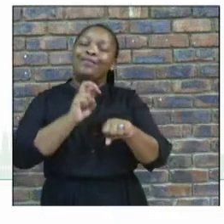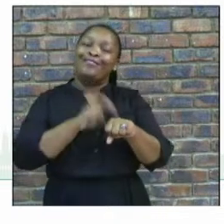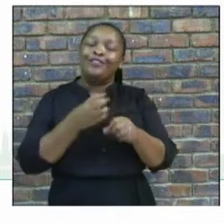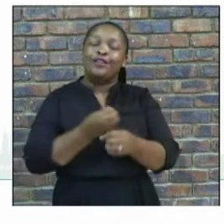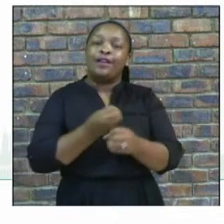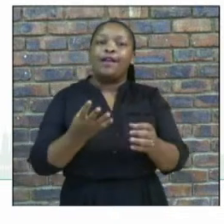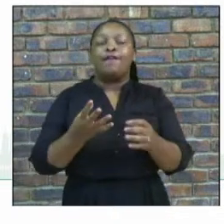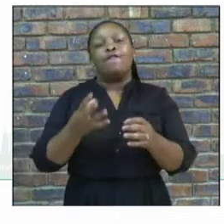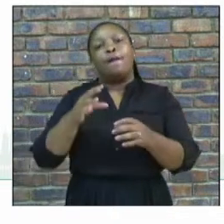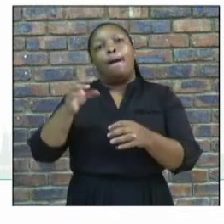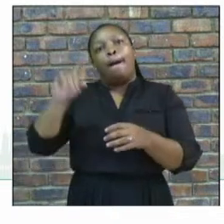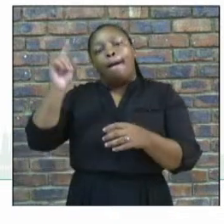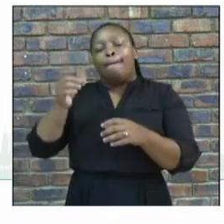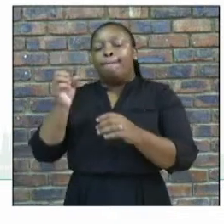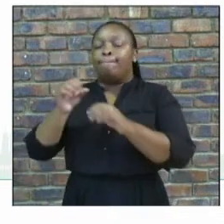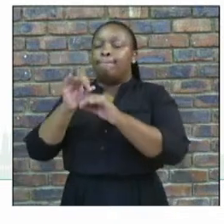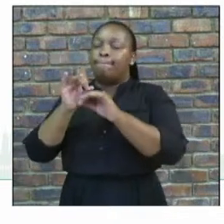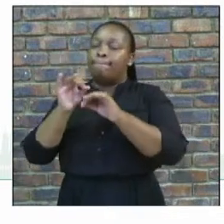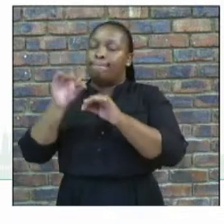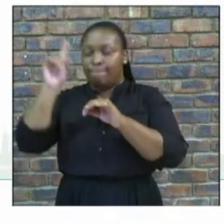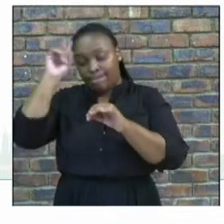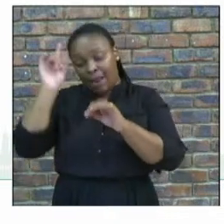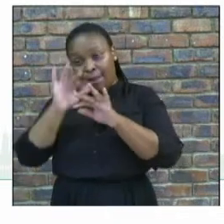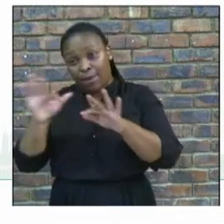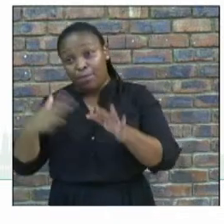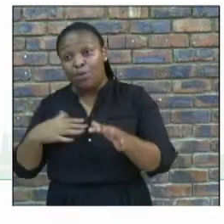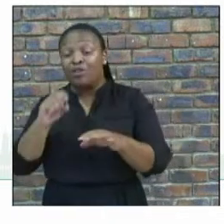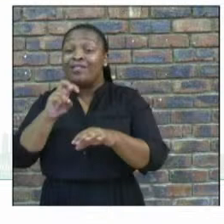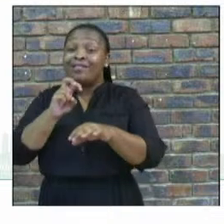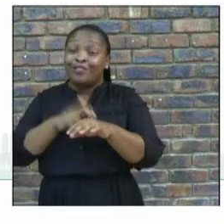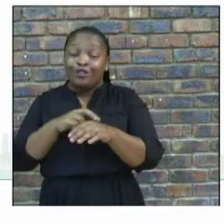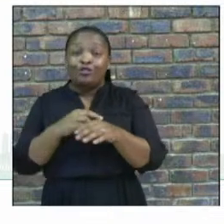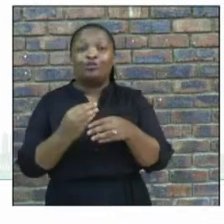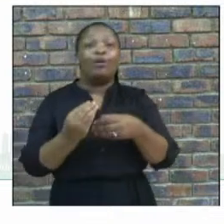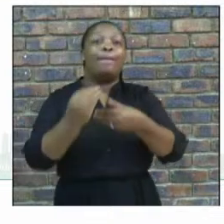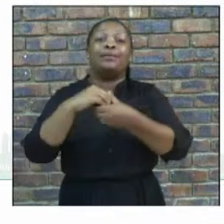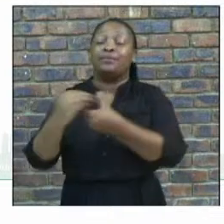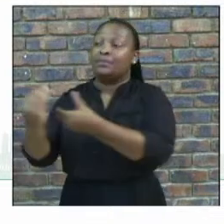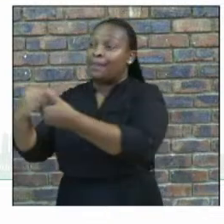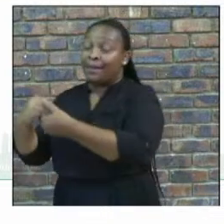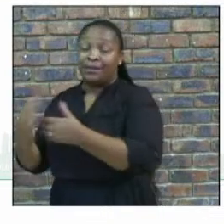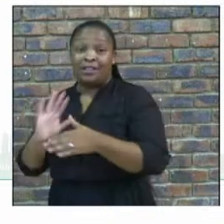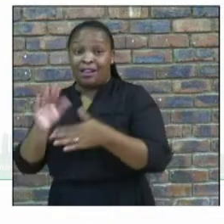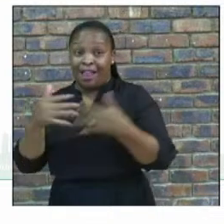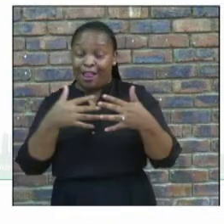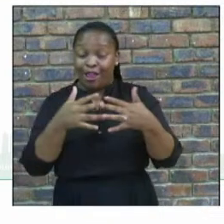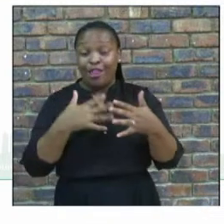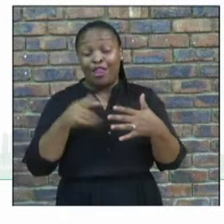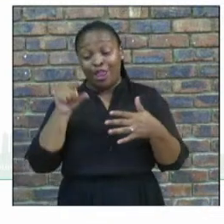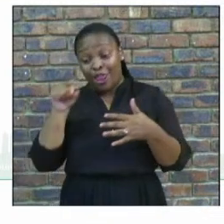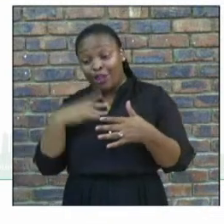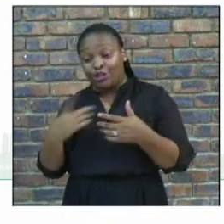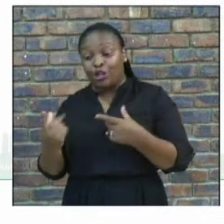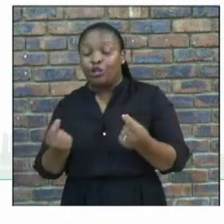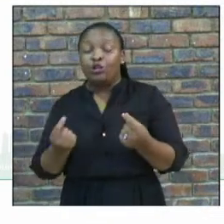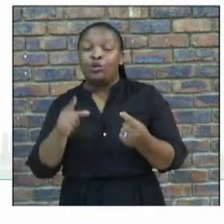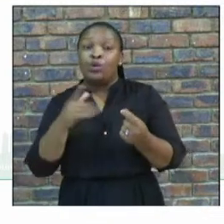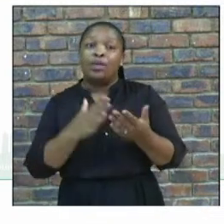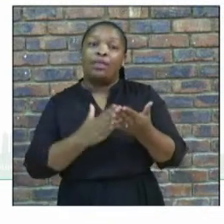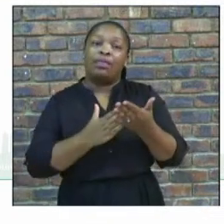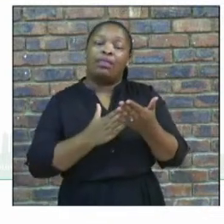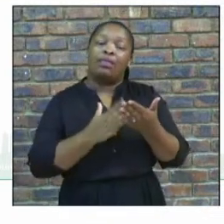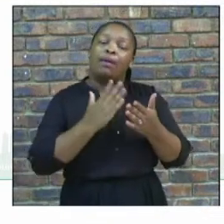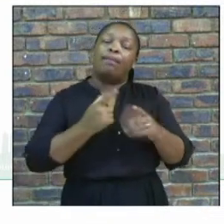black people also participate meaningfully in the petroleum development of our